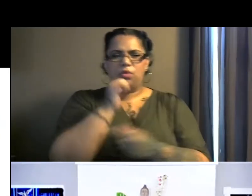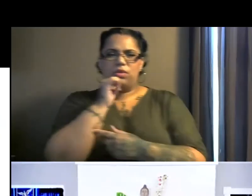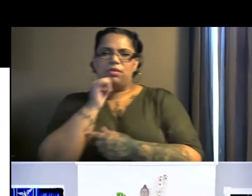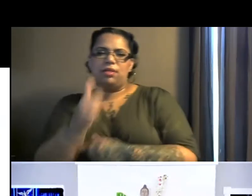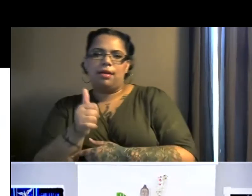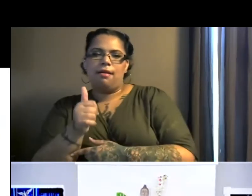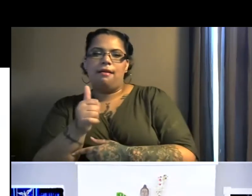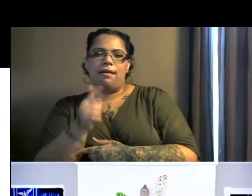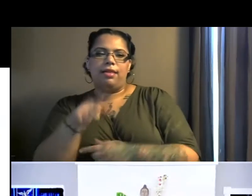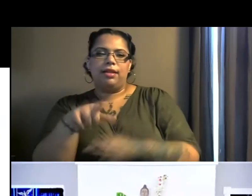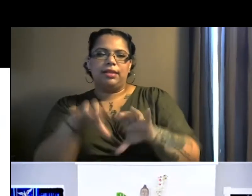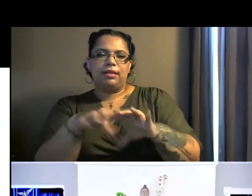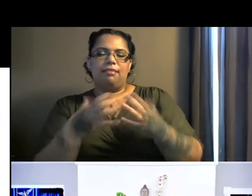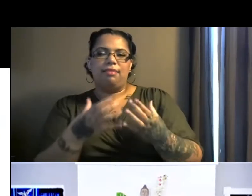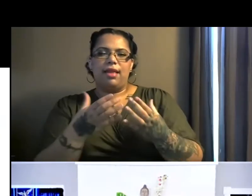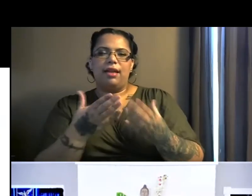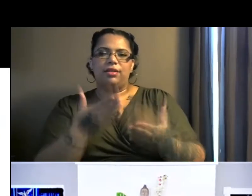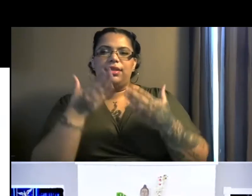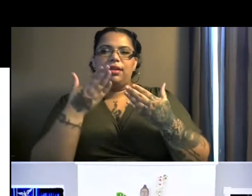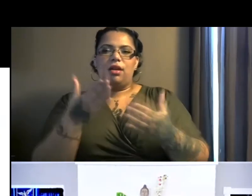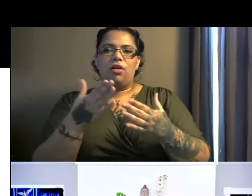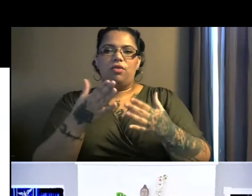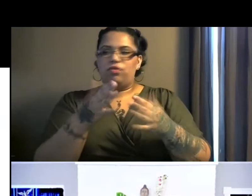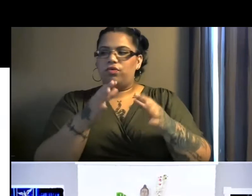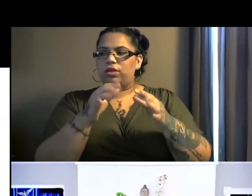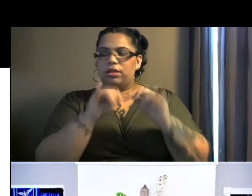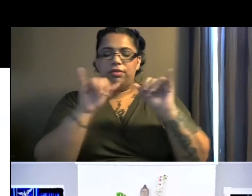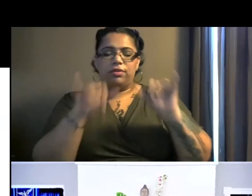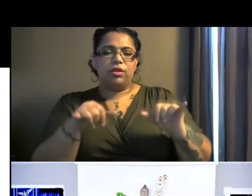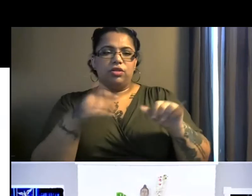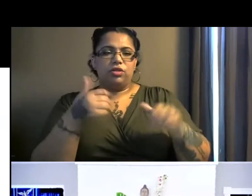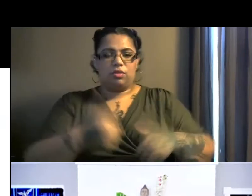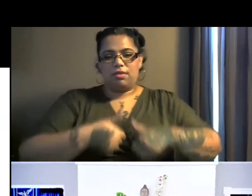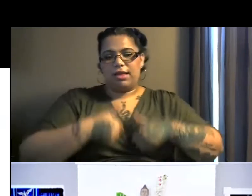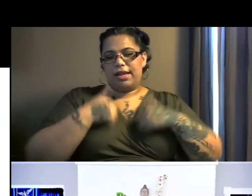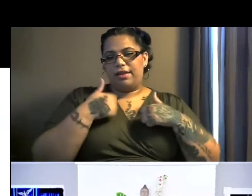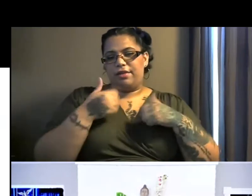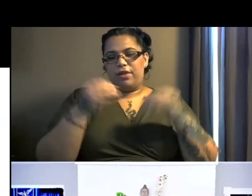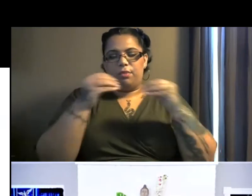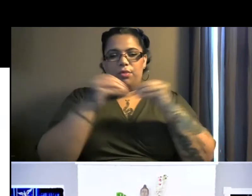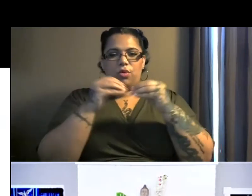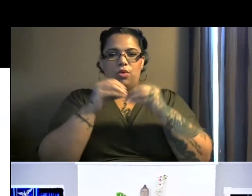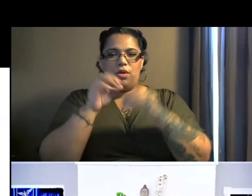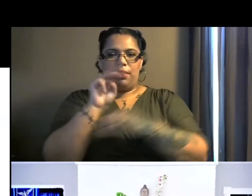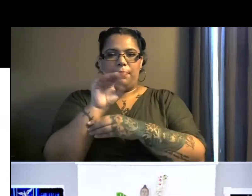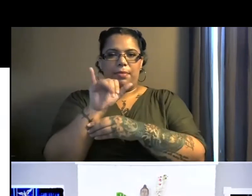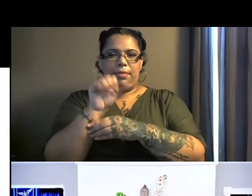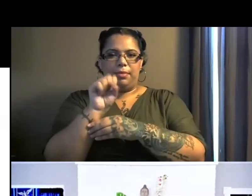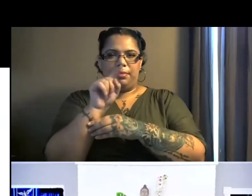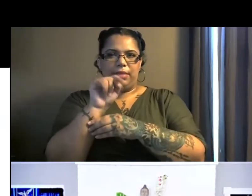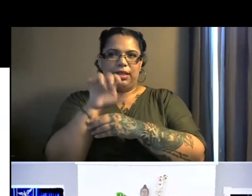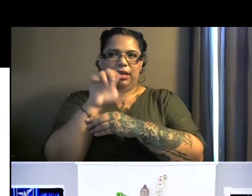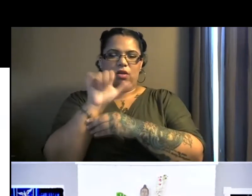provides the framework to live a more mystical life in the present